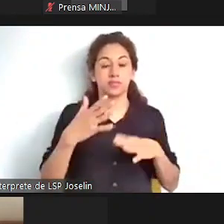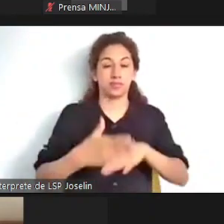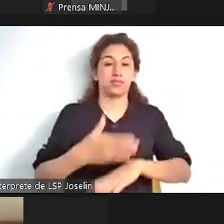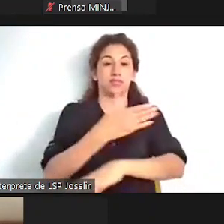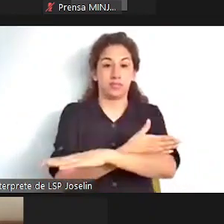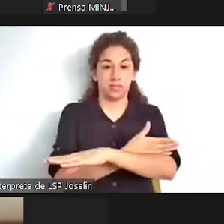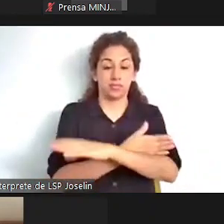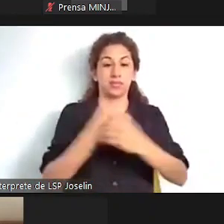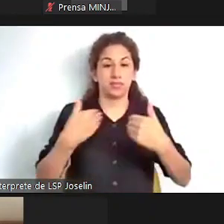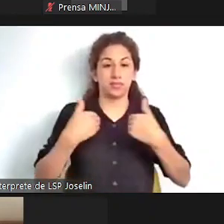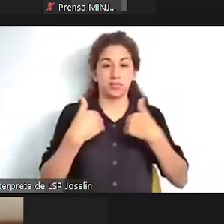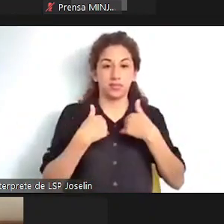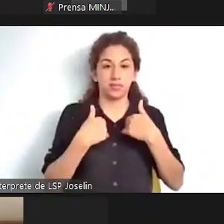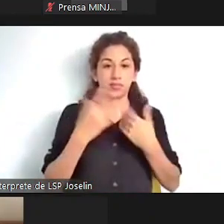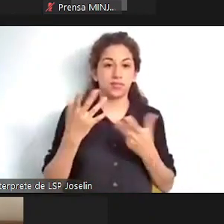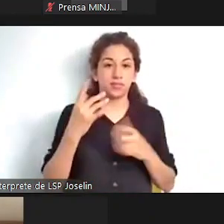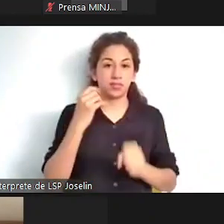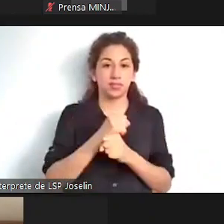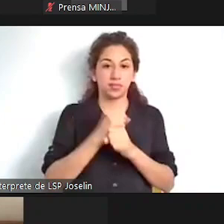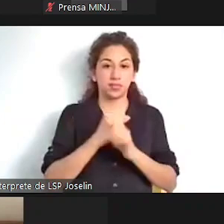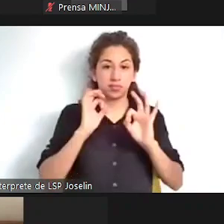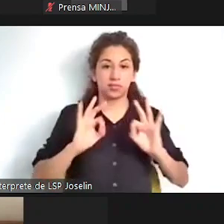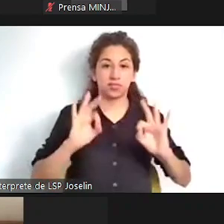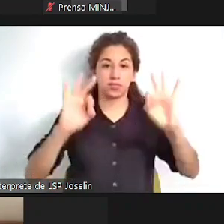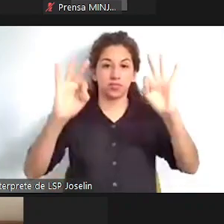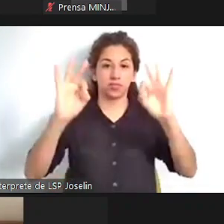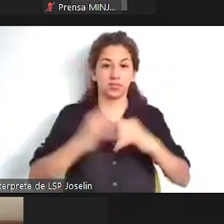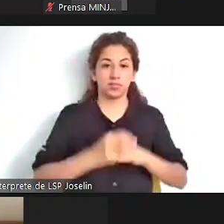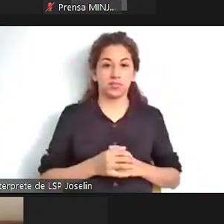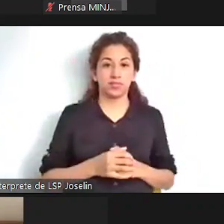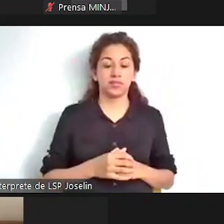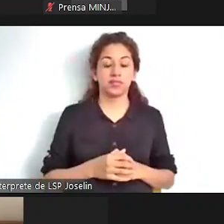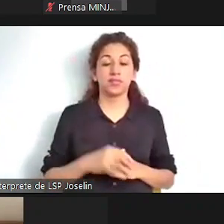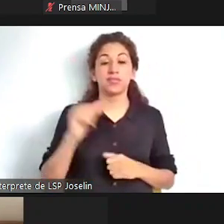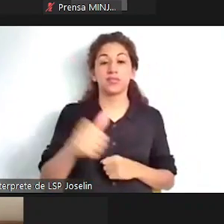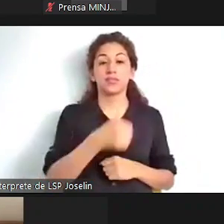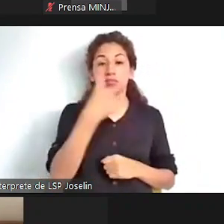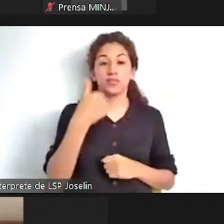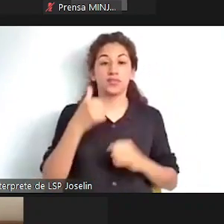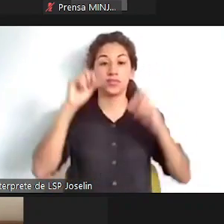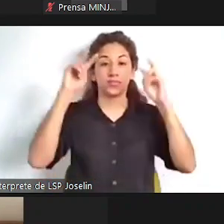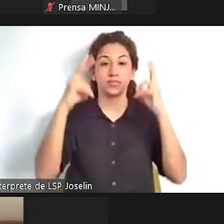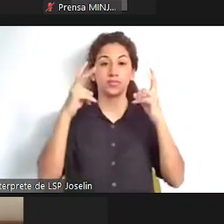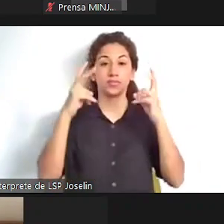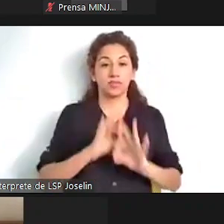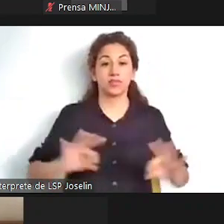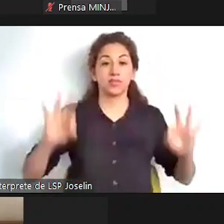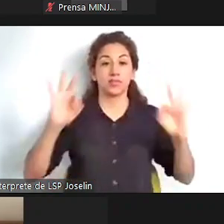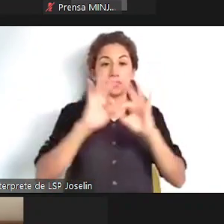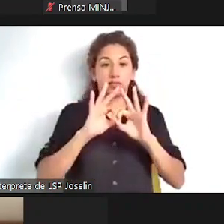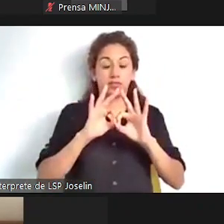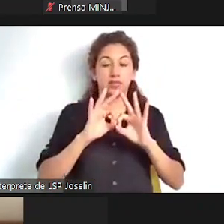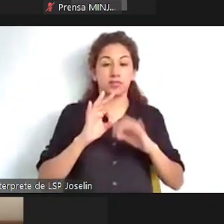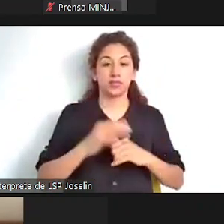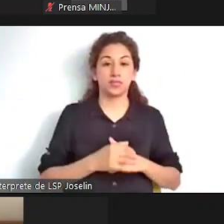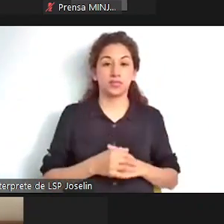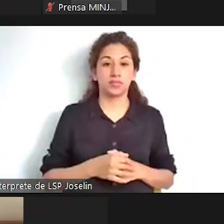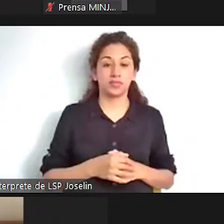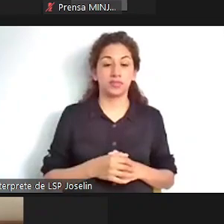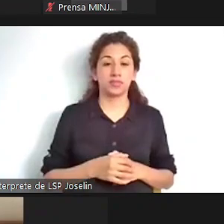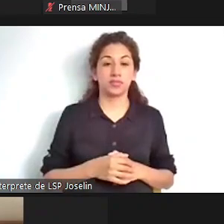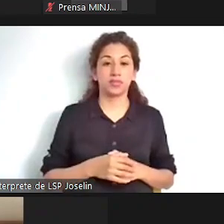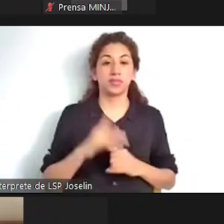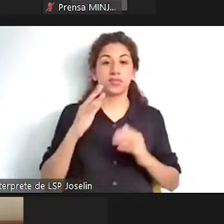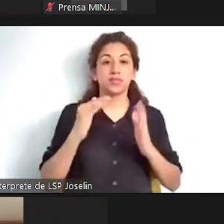these have been worked before the plan for hazardous and forbidden work for adolescents and the